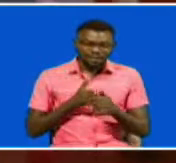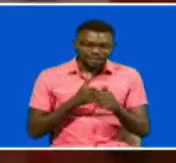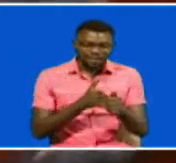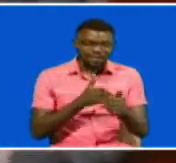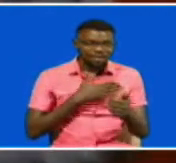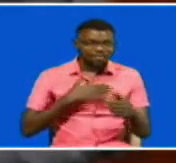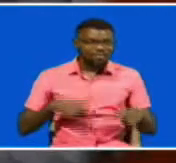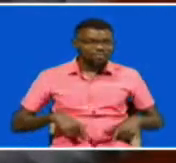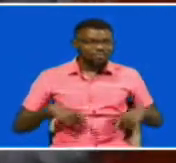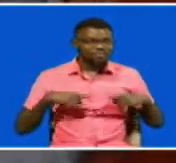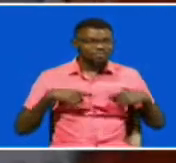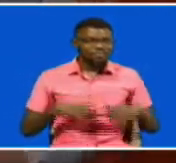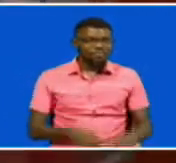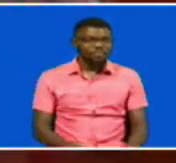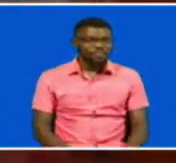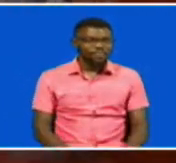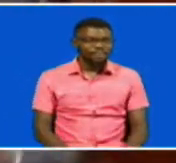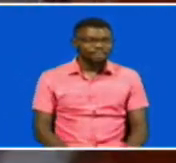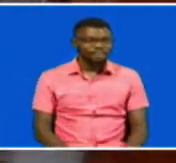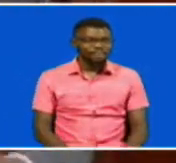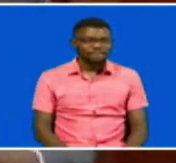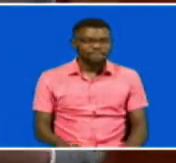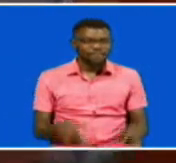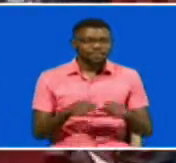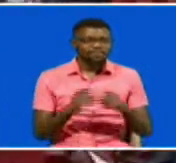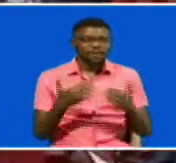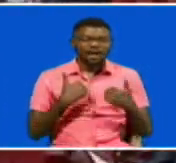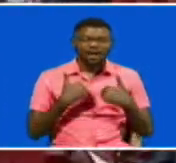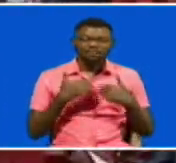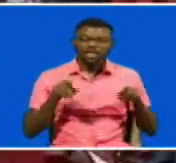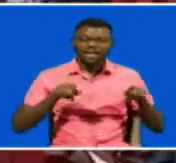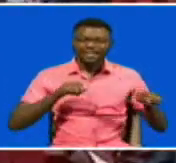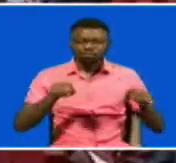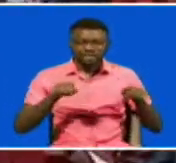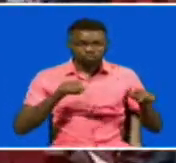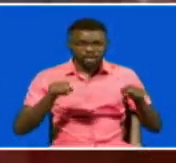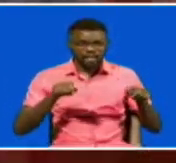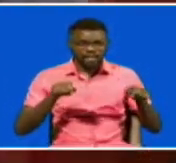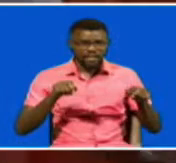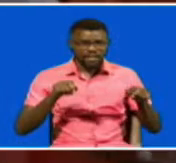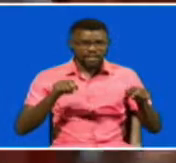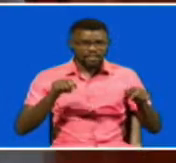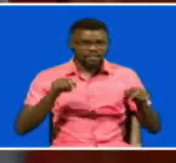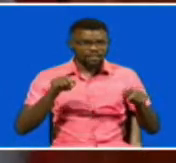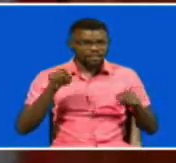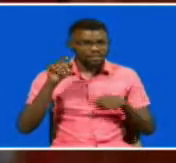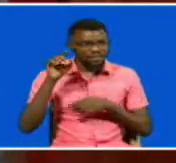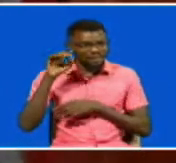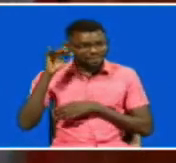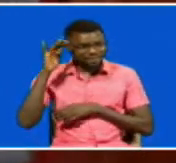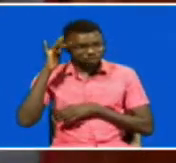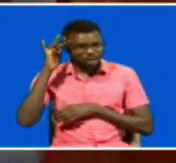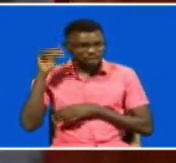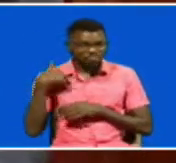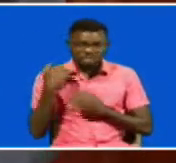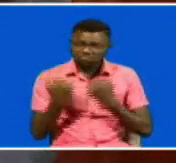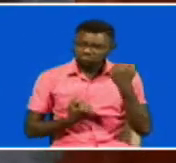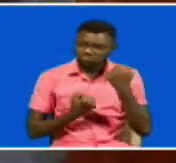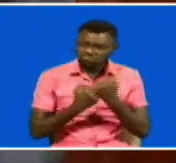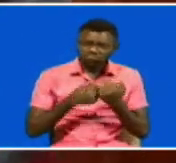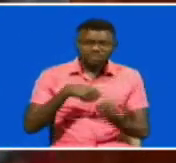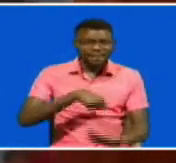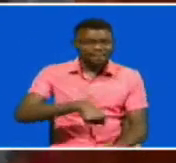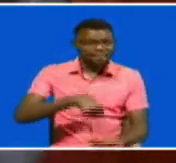John Maynard Keynes came up with a theory called the Keynesian theory. Tukielekea bungeni, Mr. Speaker, I support this